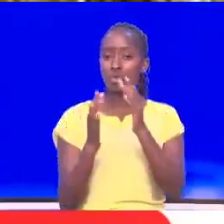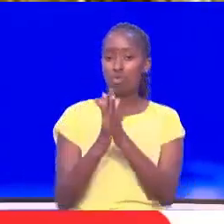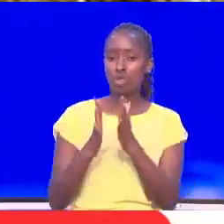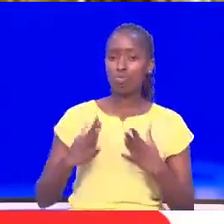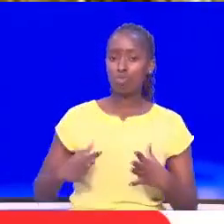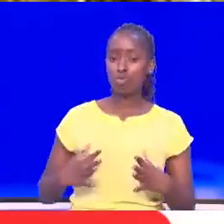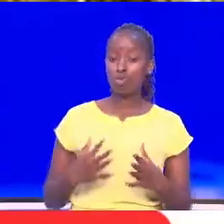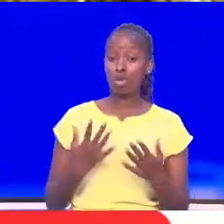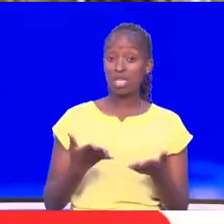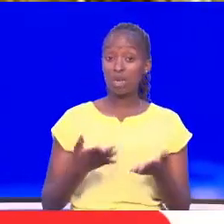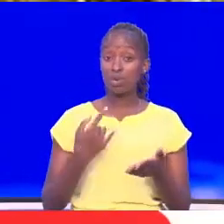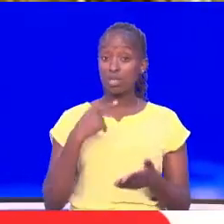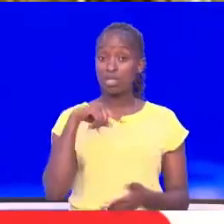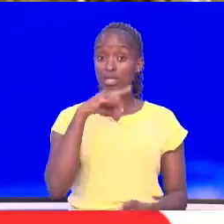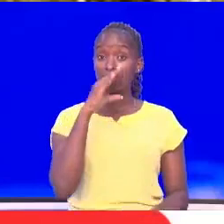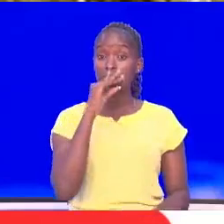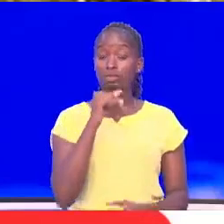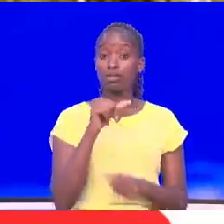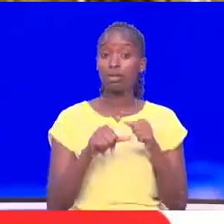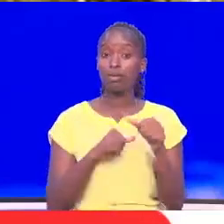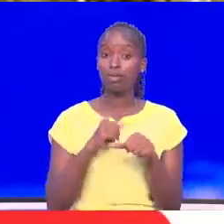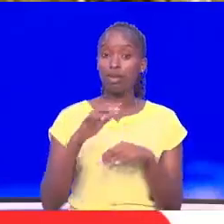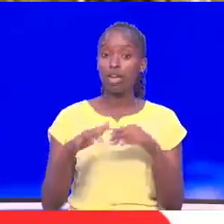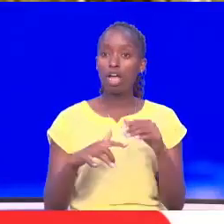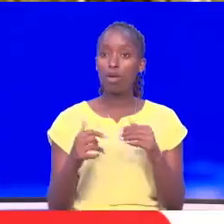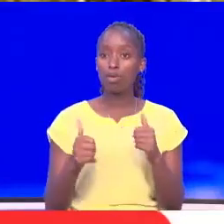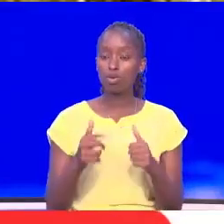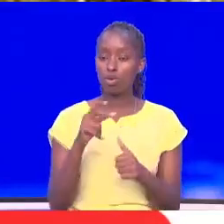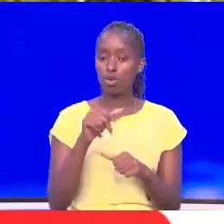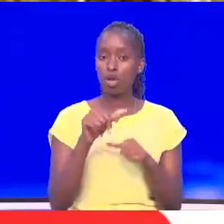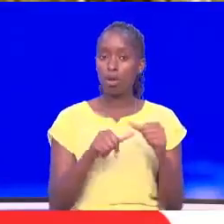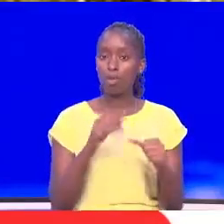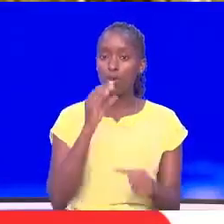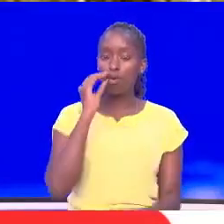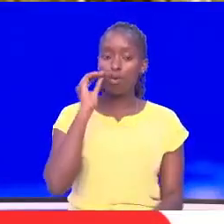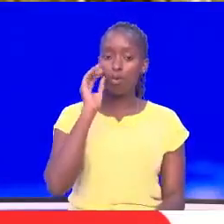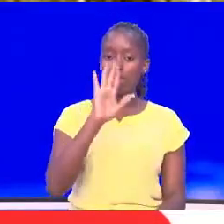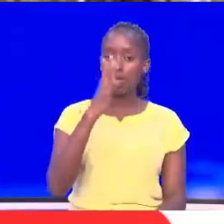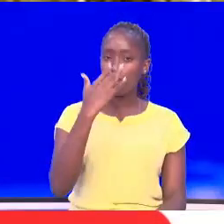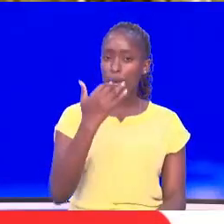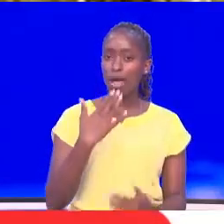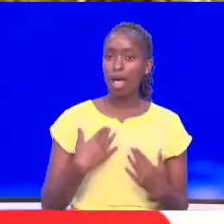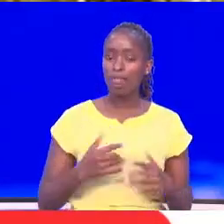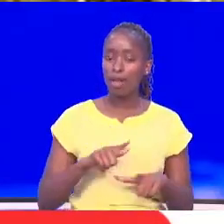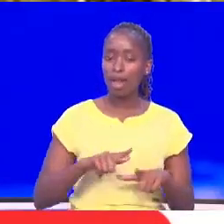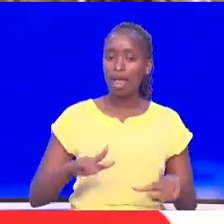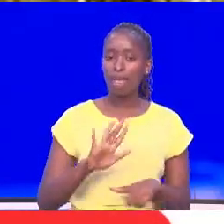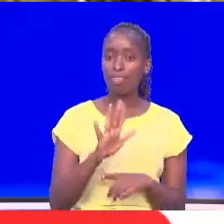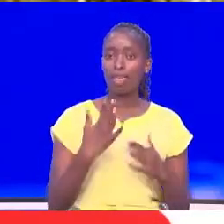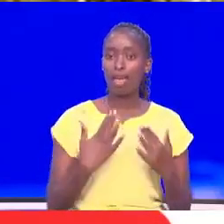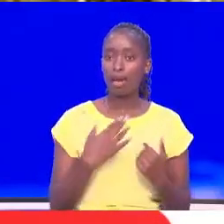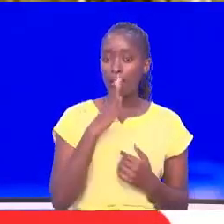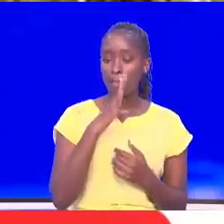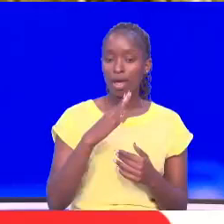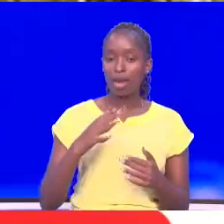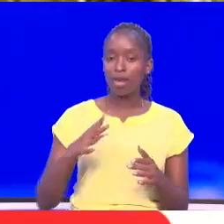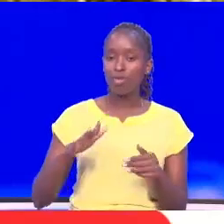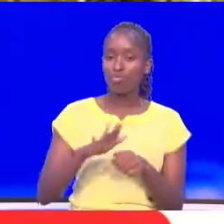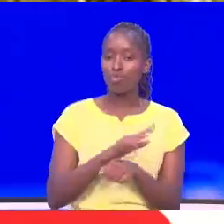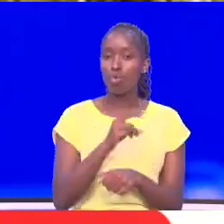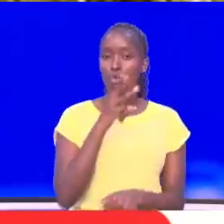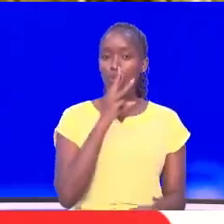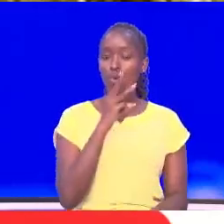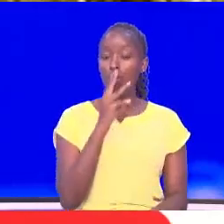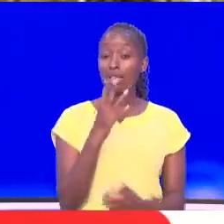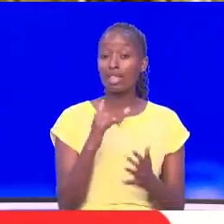minas that are marauding within the community, scavenging for pasture because their grazing lands have been submerged. And this is really a threat to the